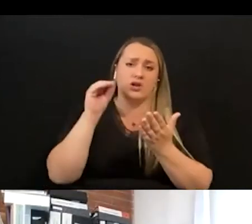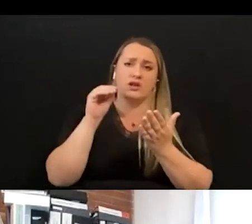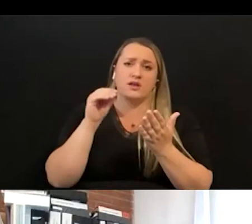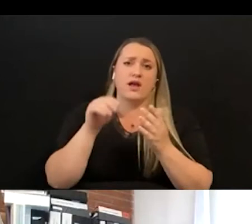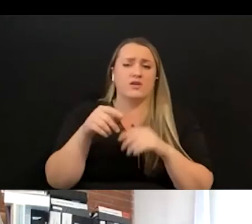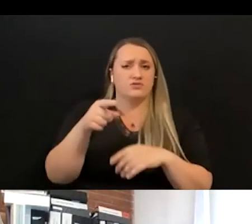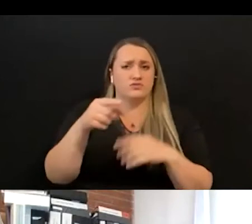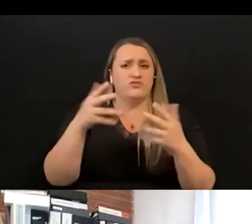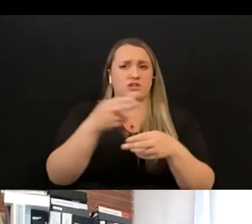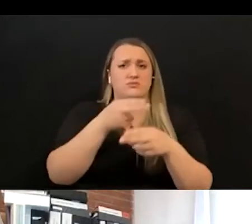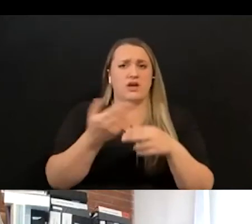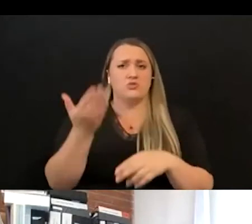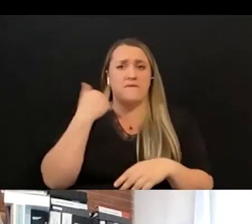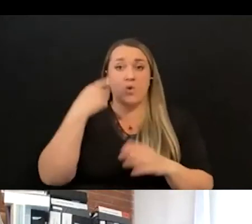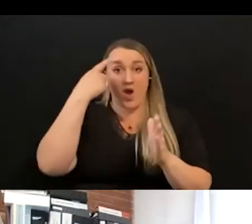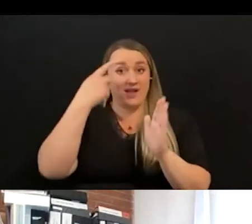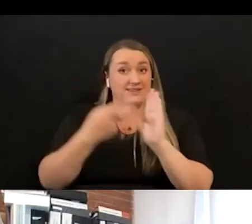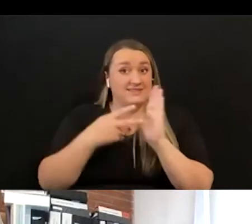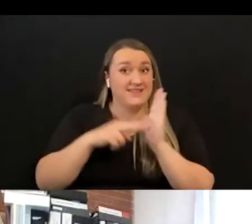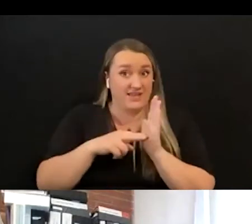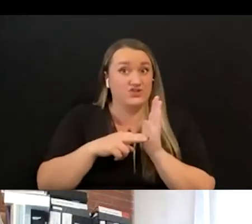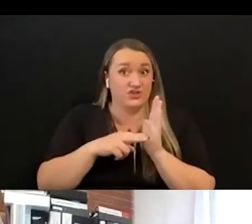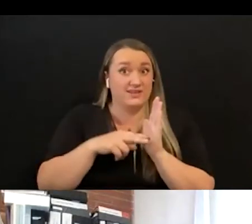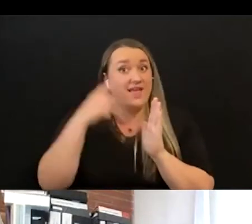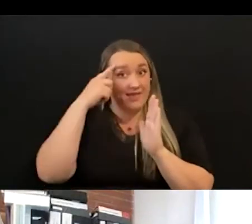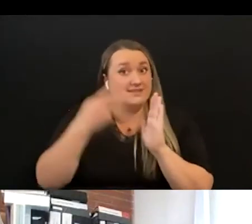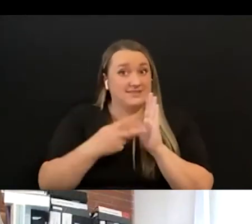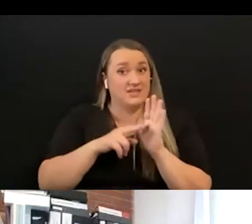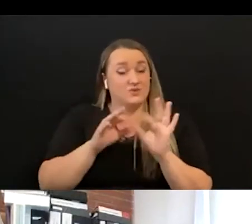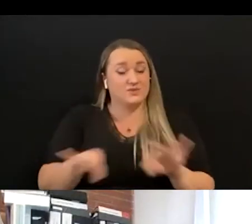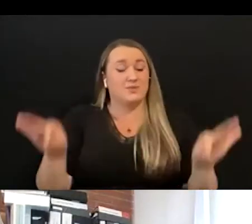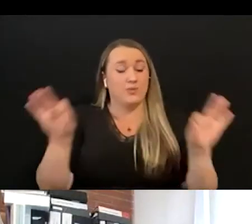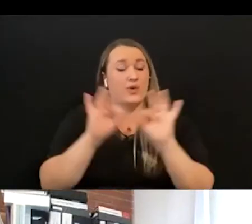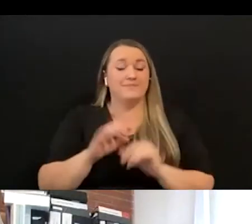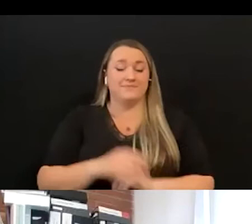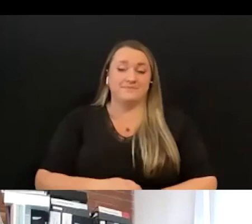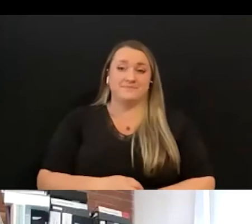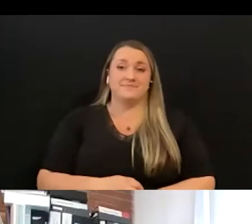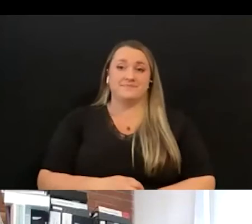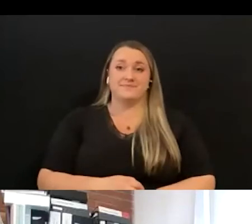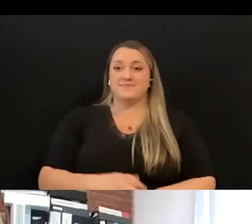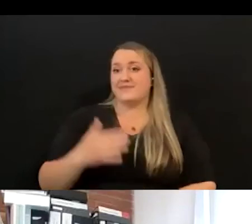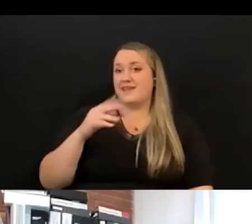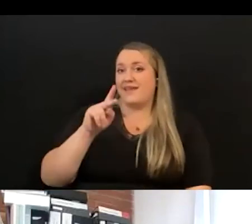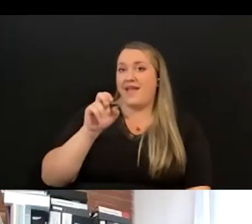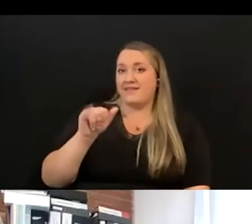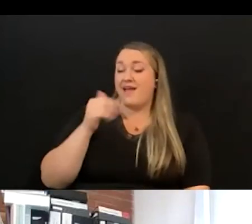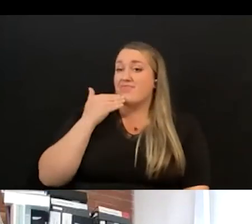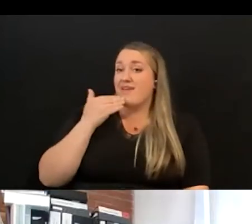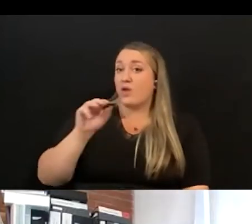said earlier, intention is really important. Absolutely, thank you. Maia?